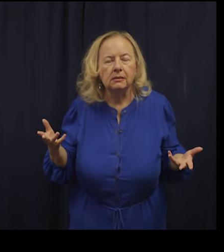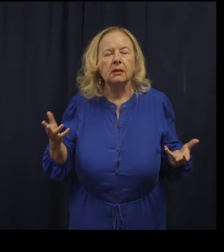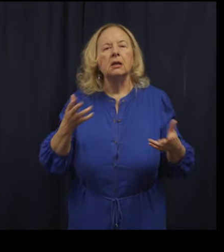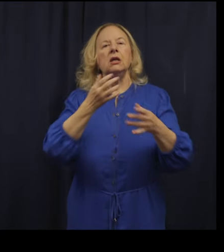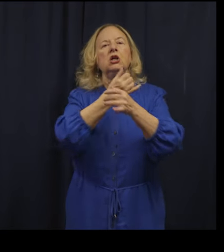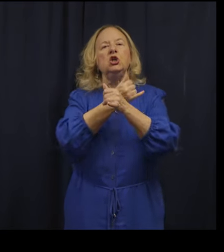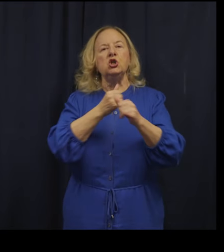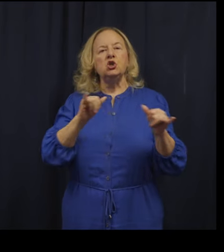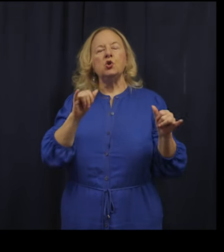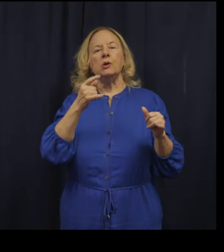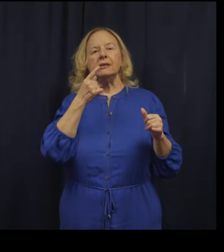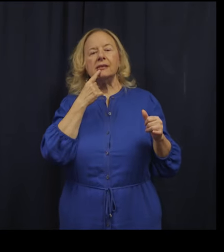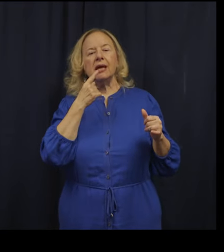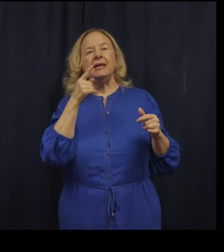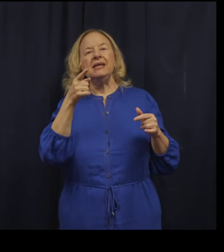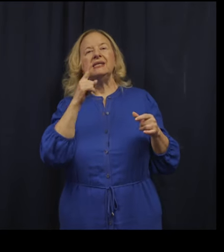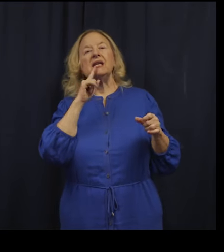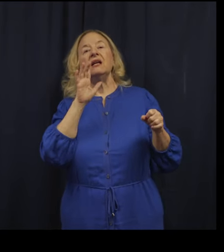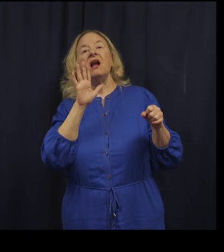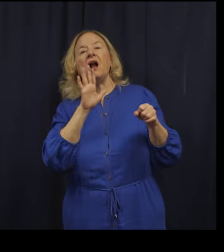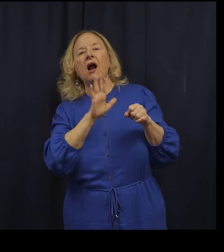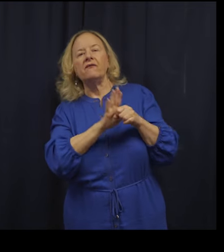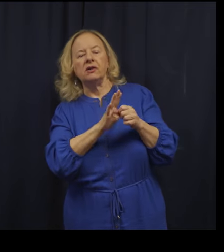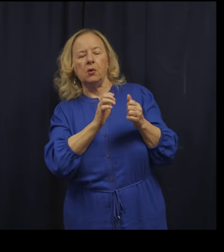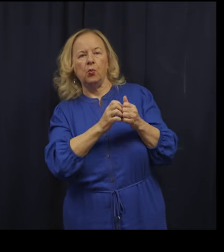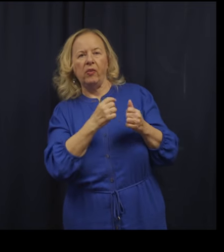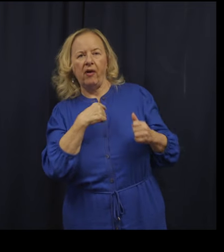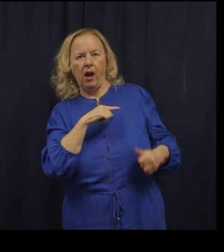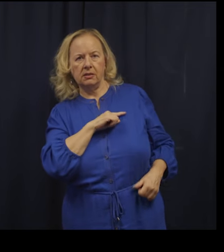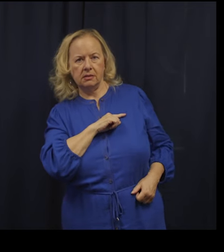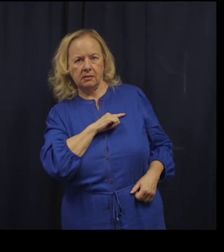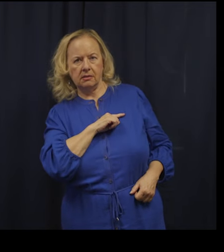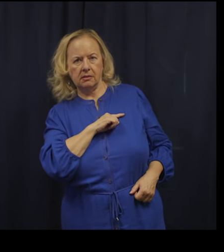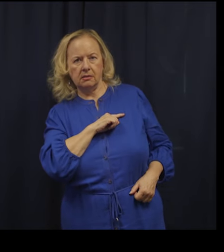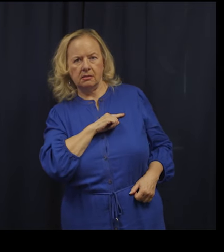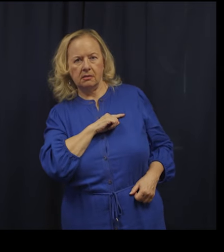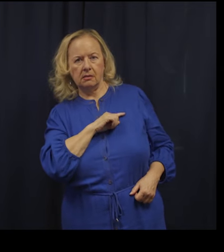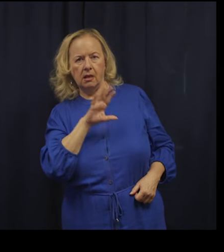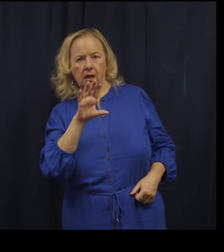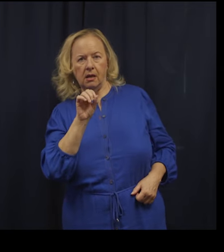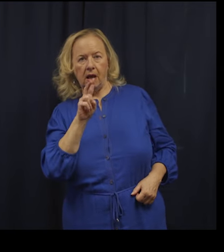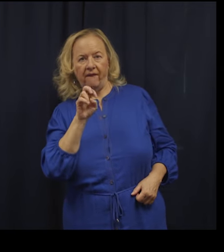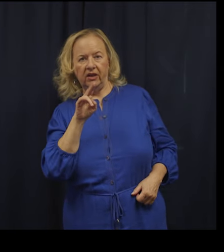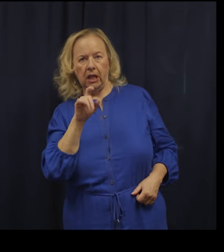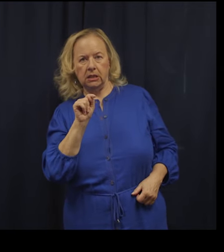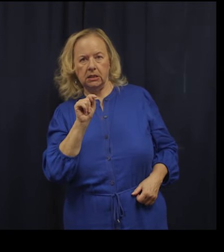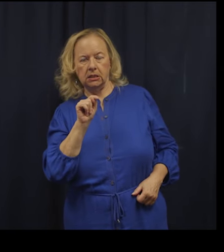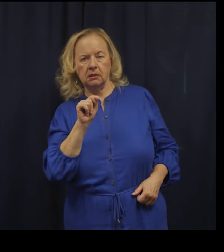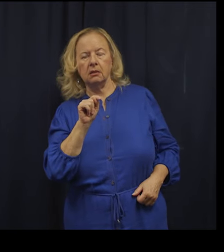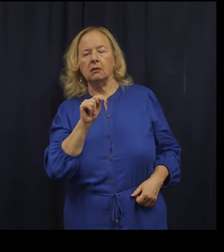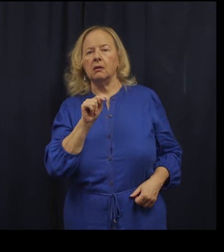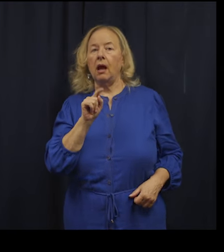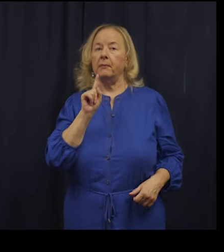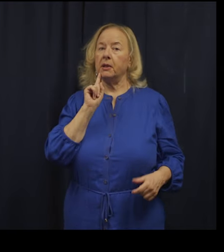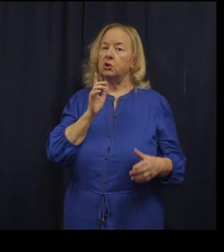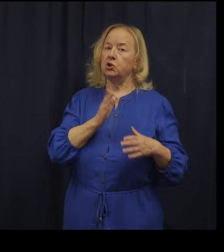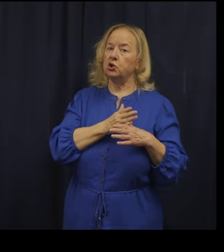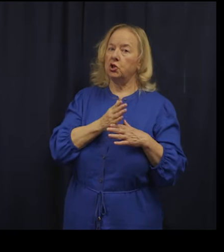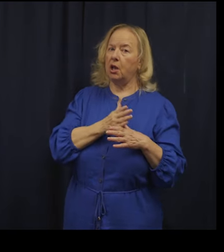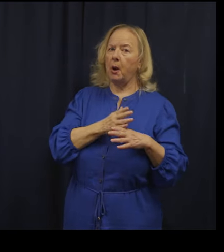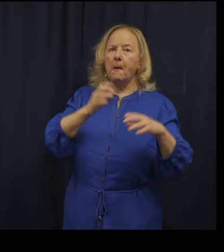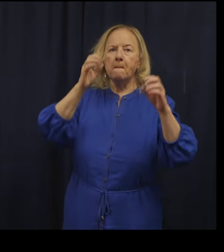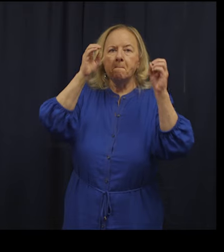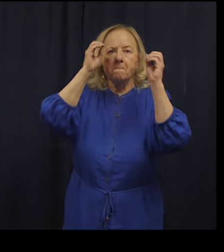What Yeshua was saying was that he's in covenant with us. Now, I'm going to share something with you that is also going